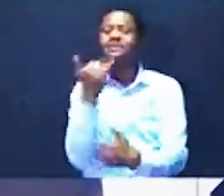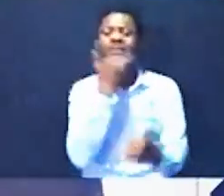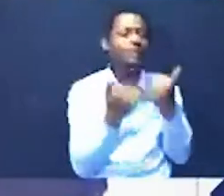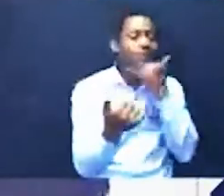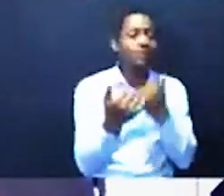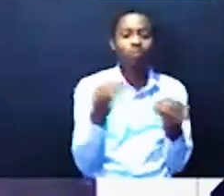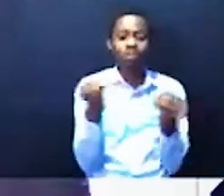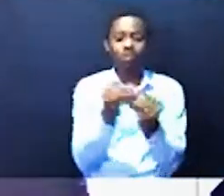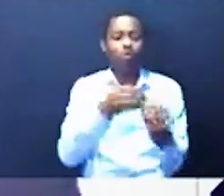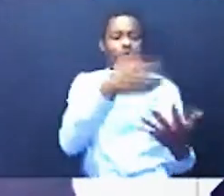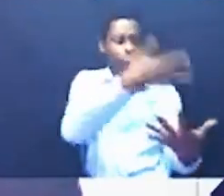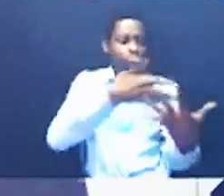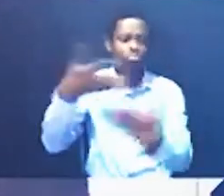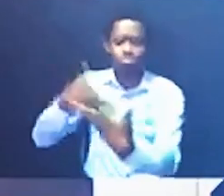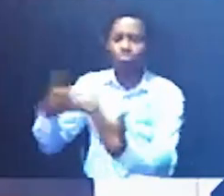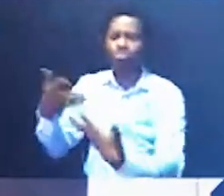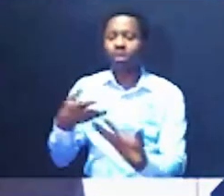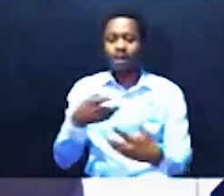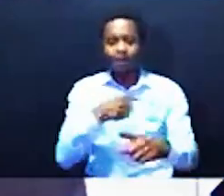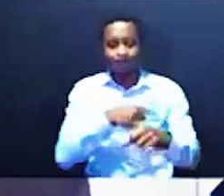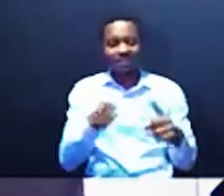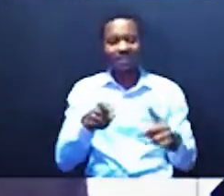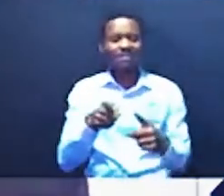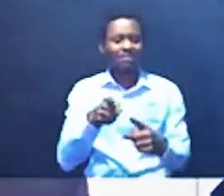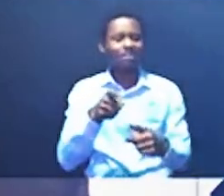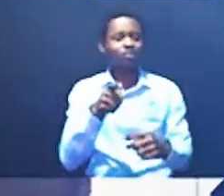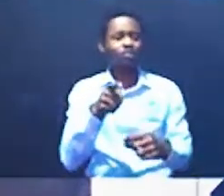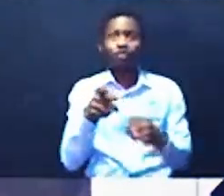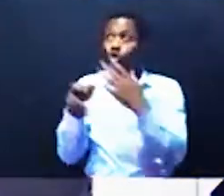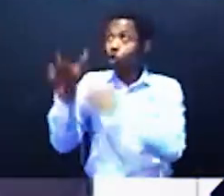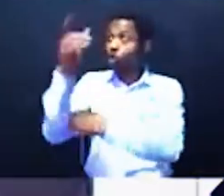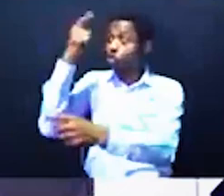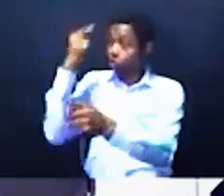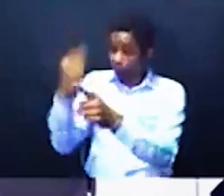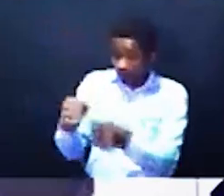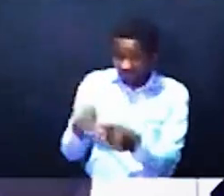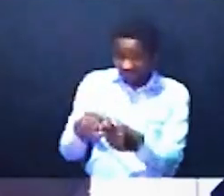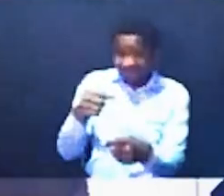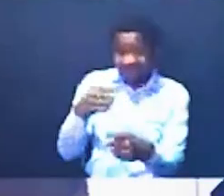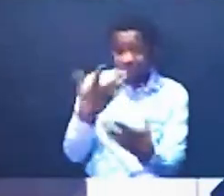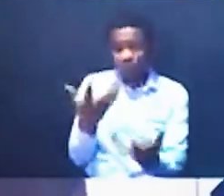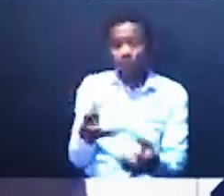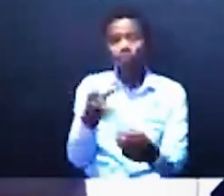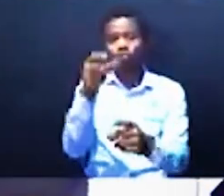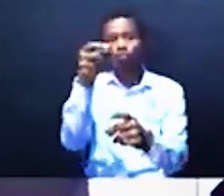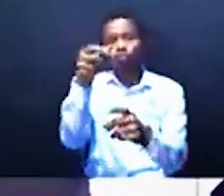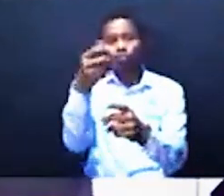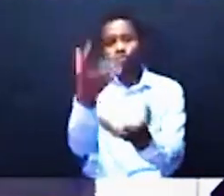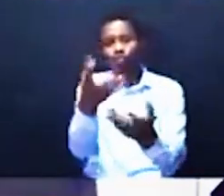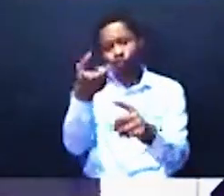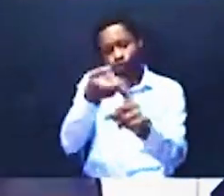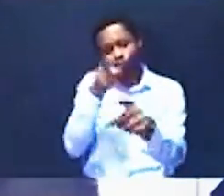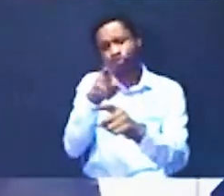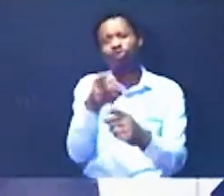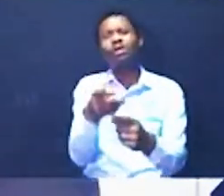and there. But the written word of God and what God is expecting from you is settled in